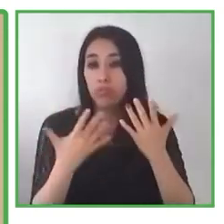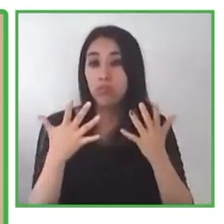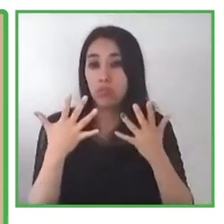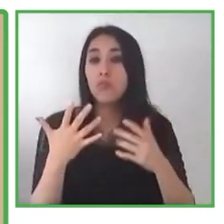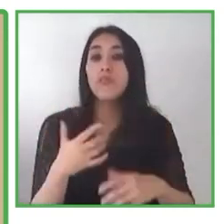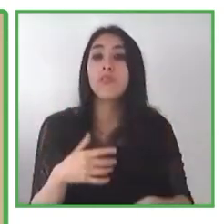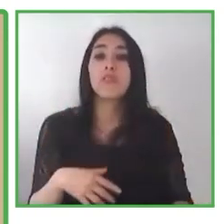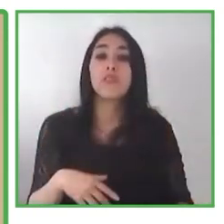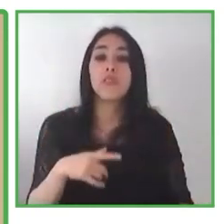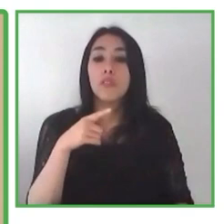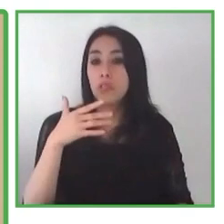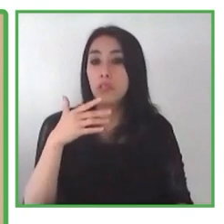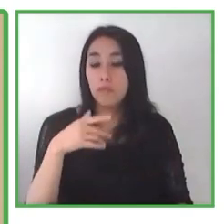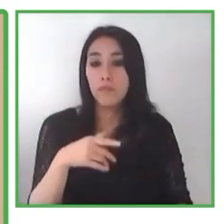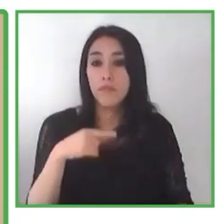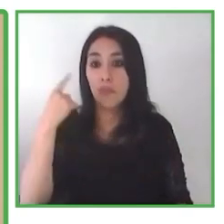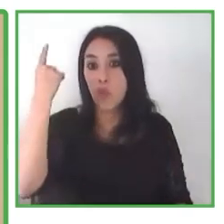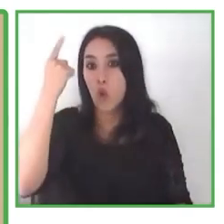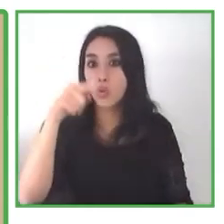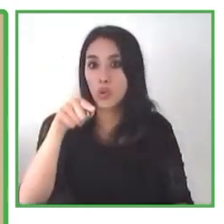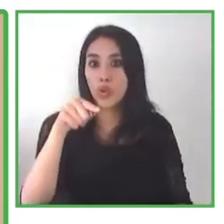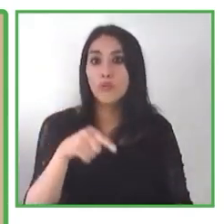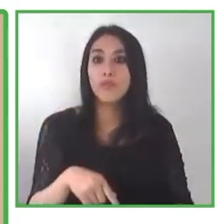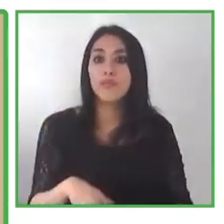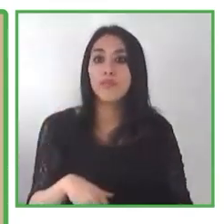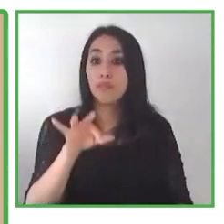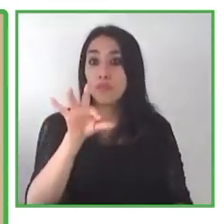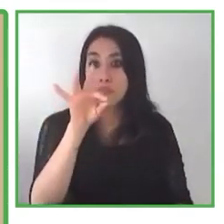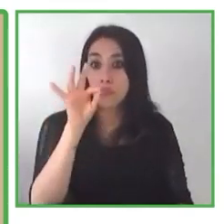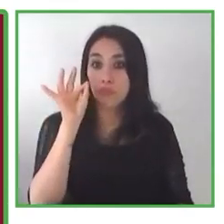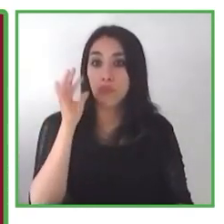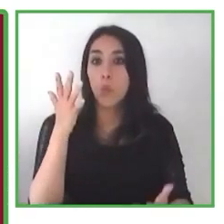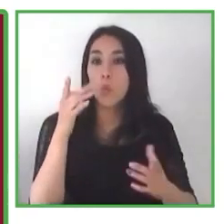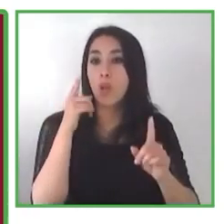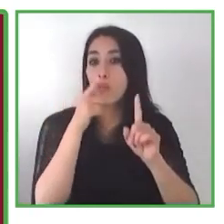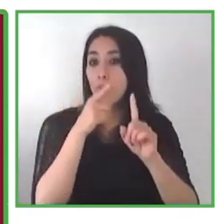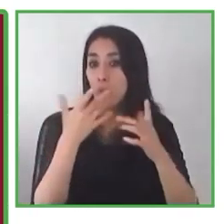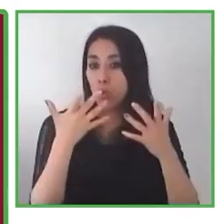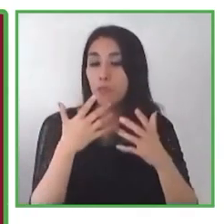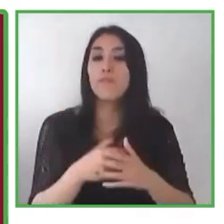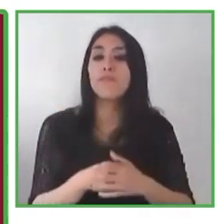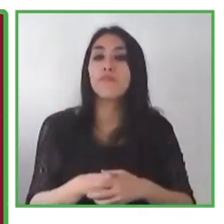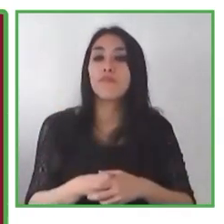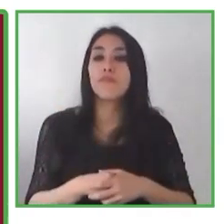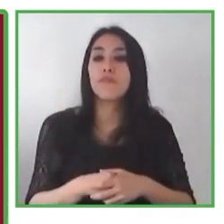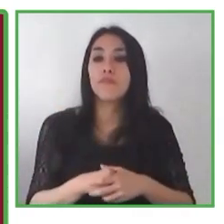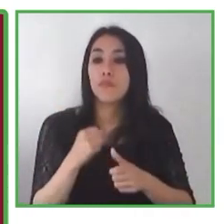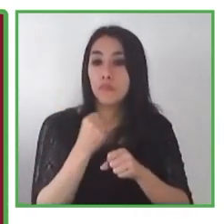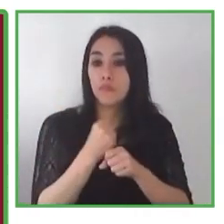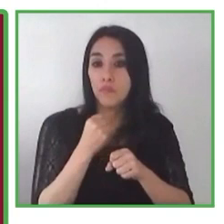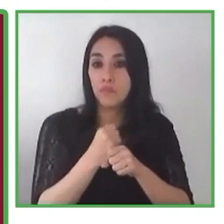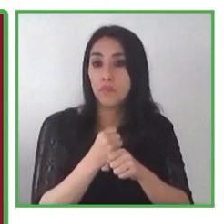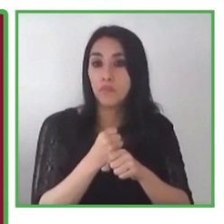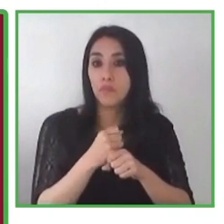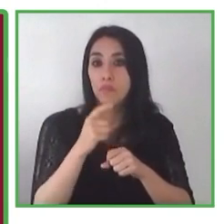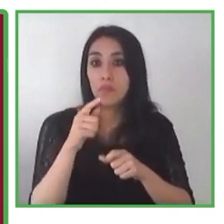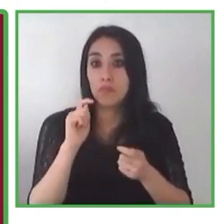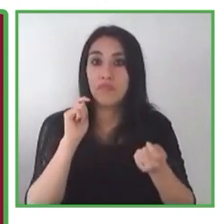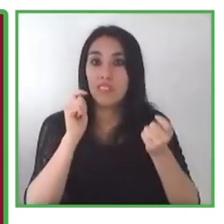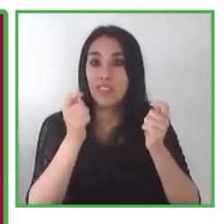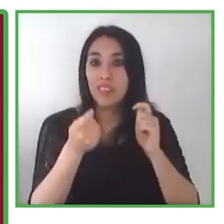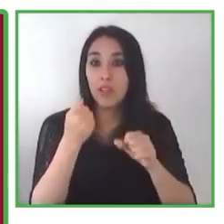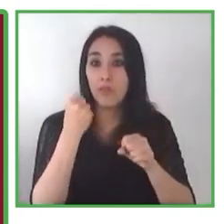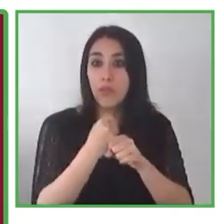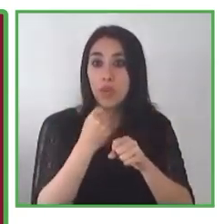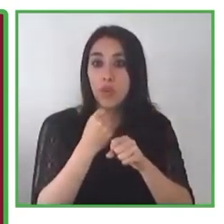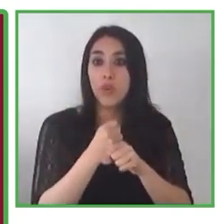main goals are 17 that have been adopted by the UN. In the objective number 8 is to have